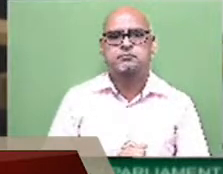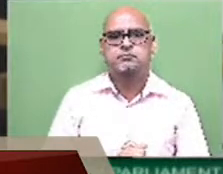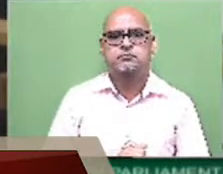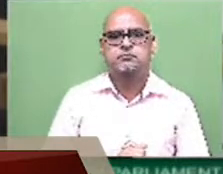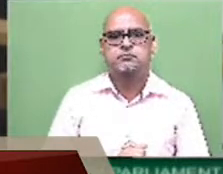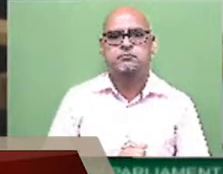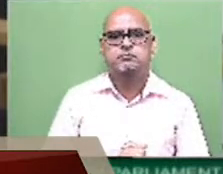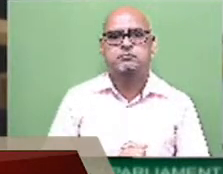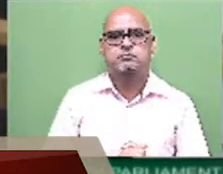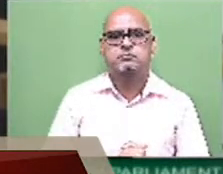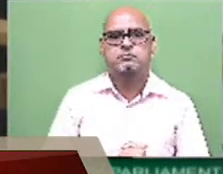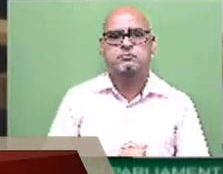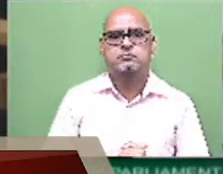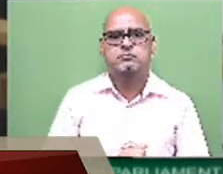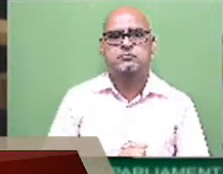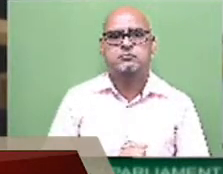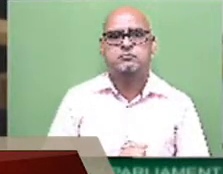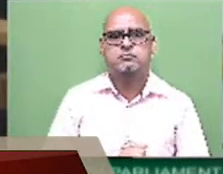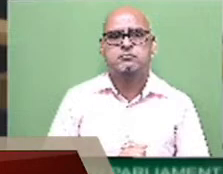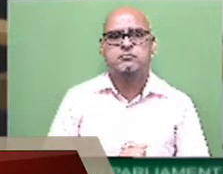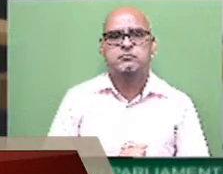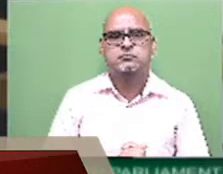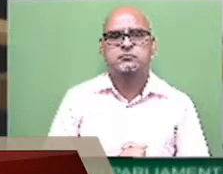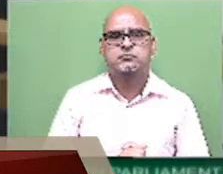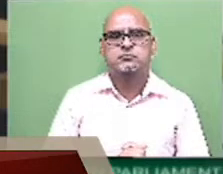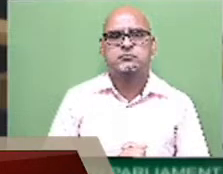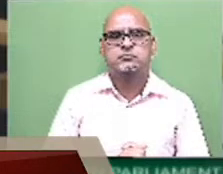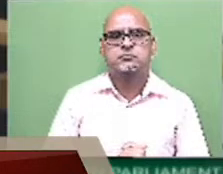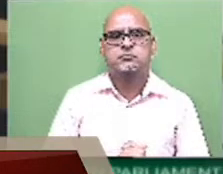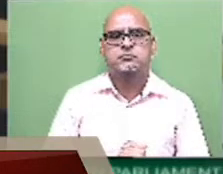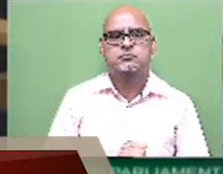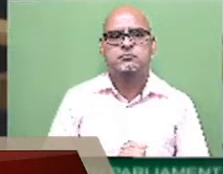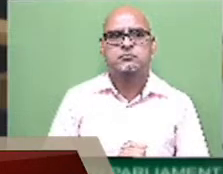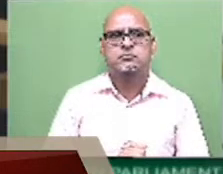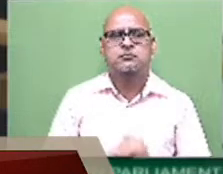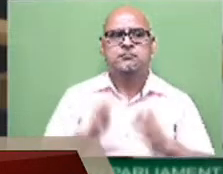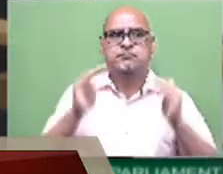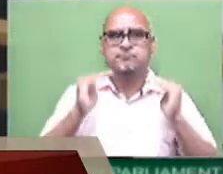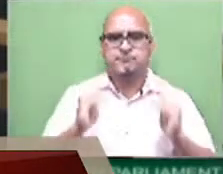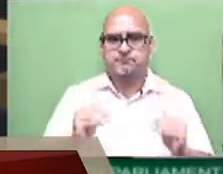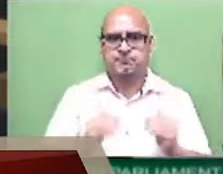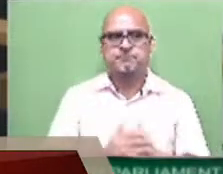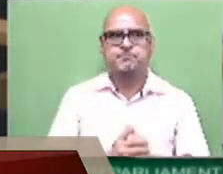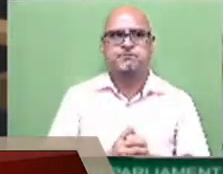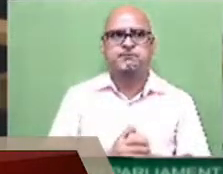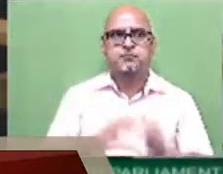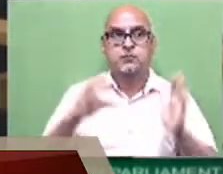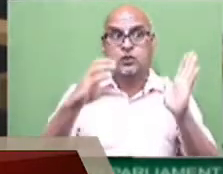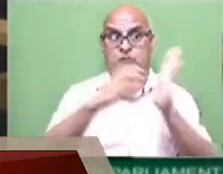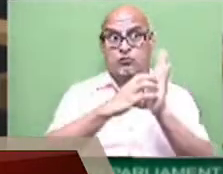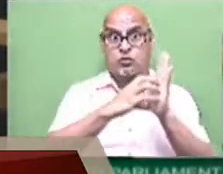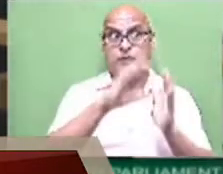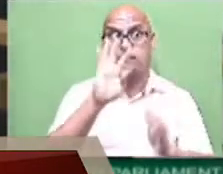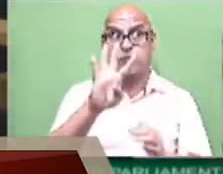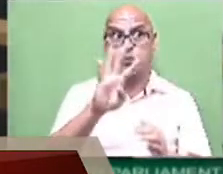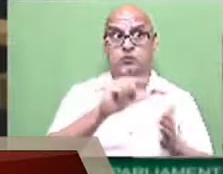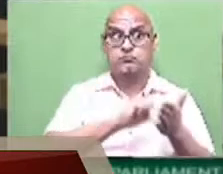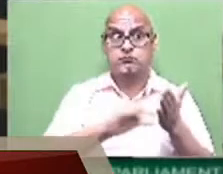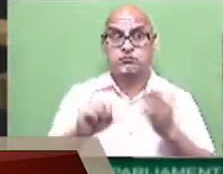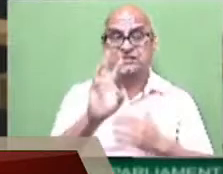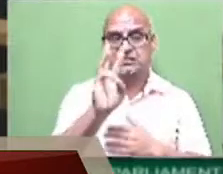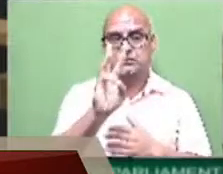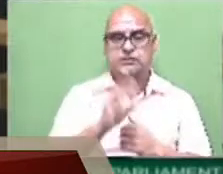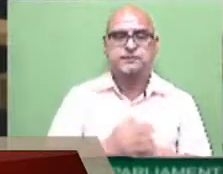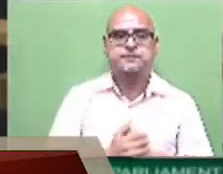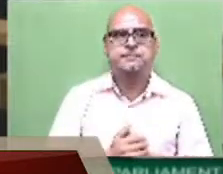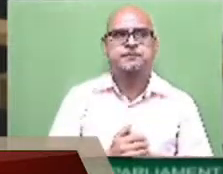Now, I want to just go on to clause 4.6. Attorney General, you touched on